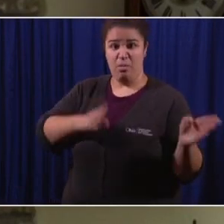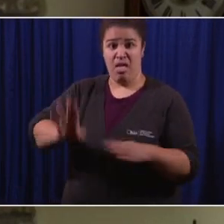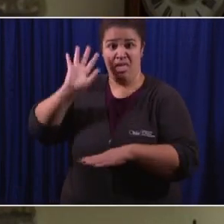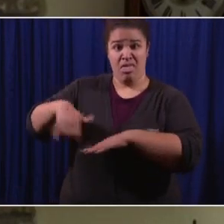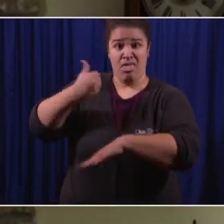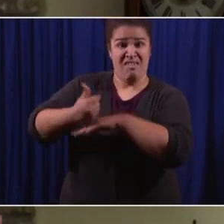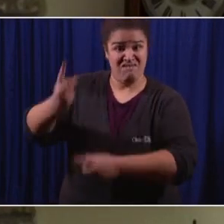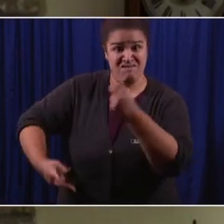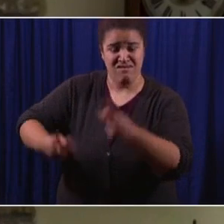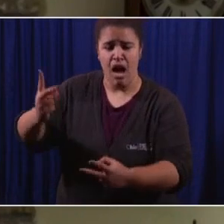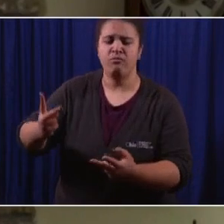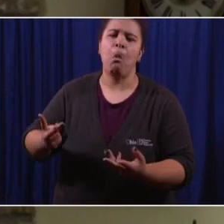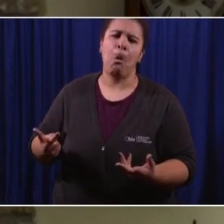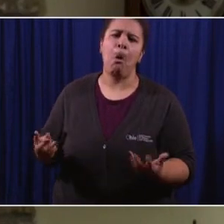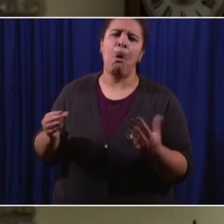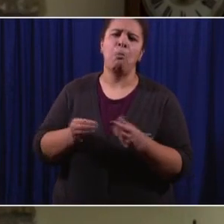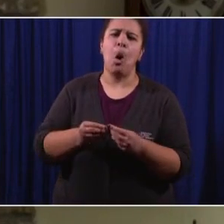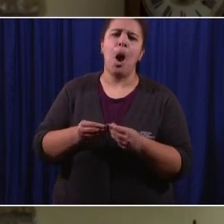doing anything we need to do to help them.